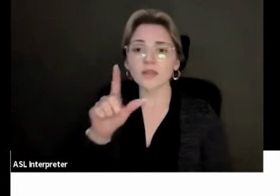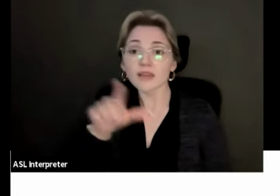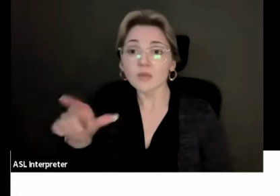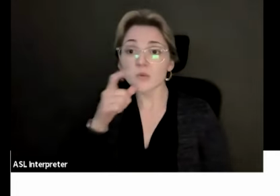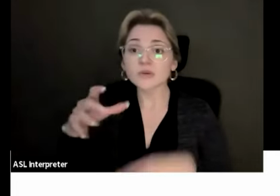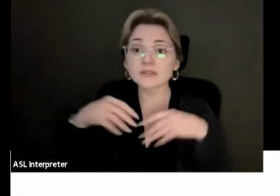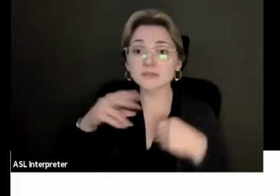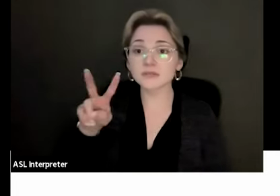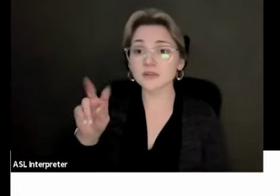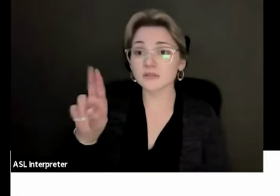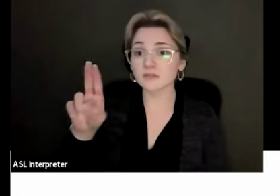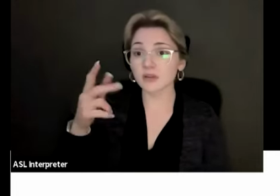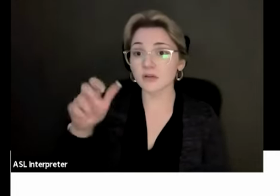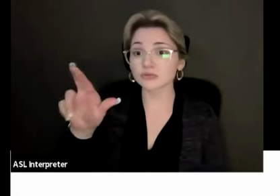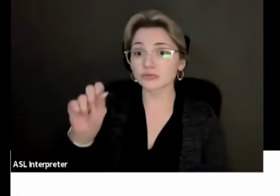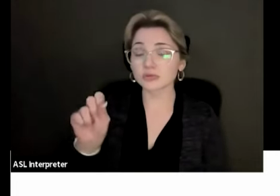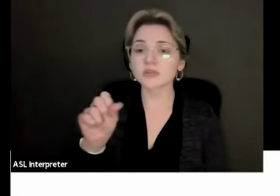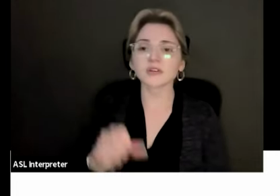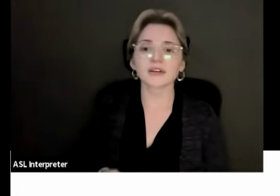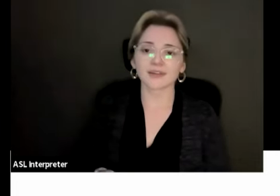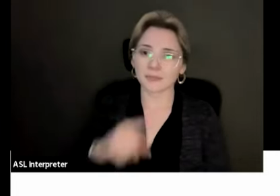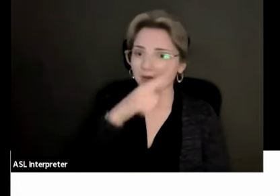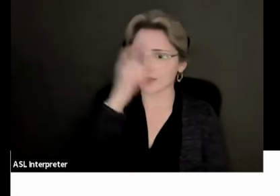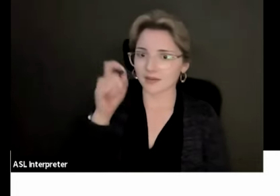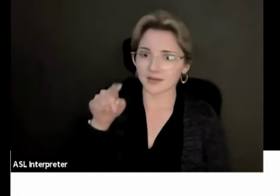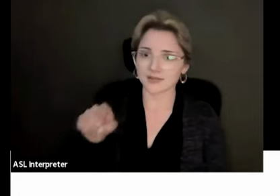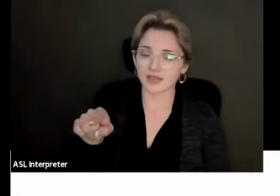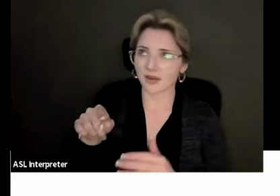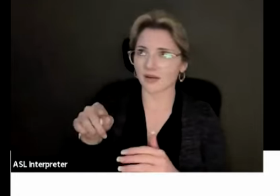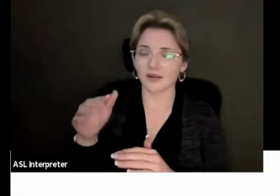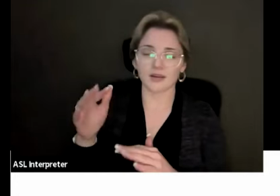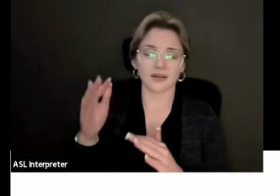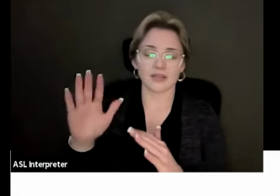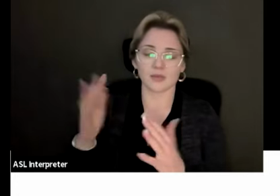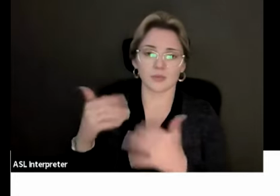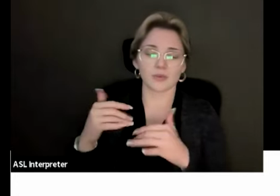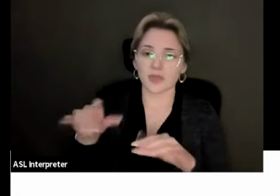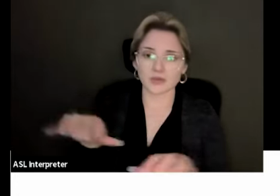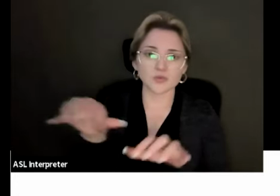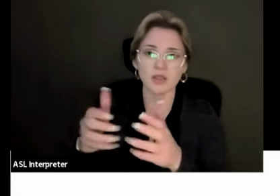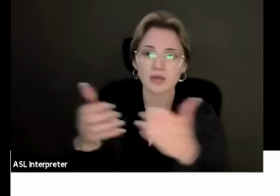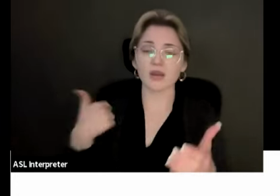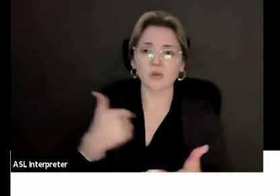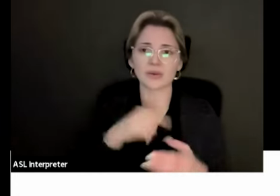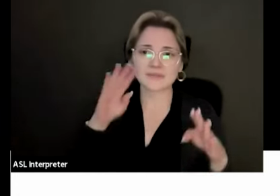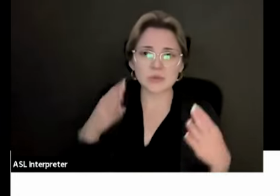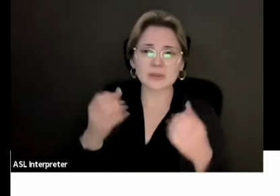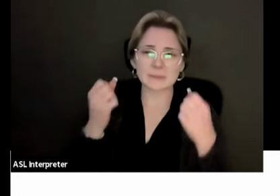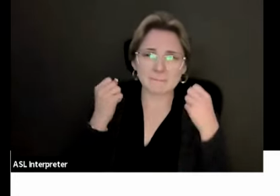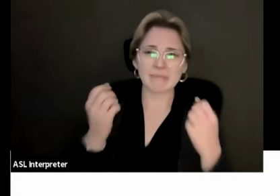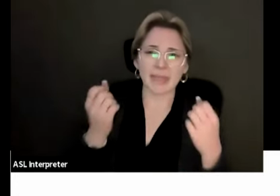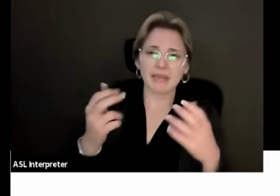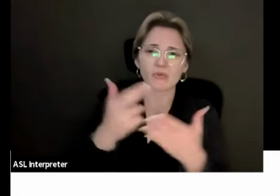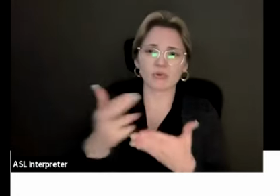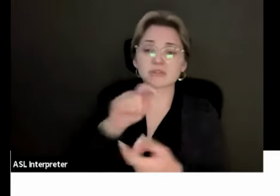accepting vouchers, right? Because they're even like one step further from our housing programs. We are working on many, many resources, particularly with